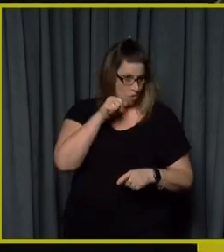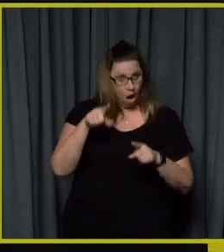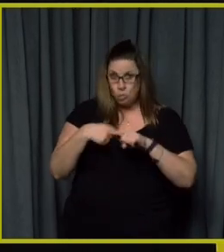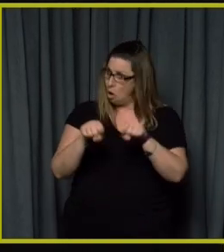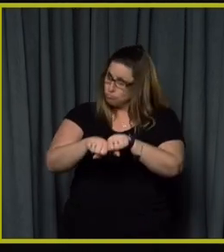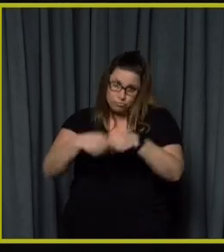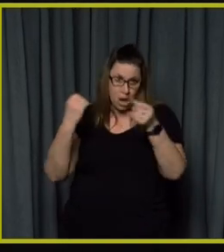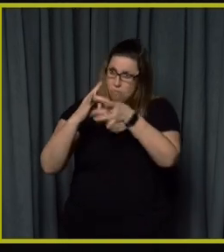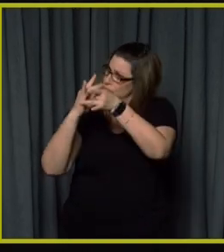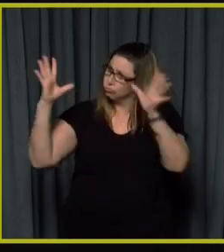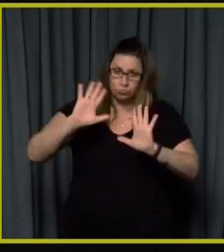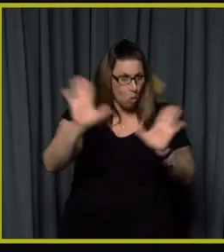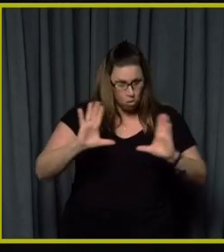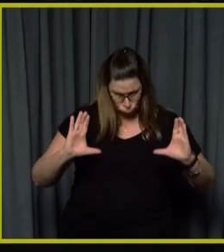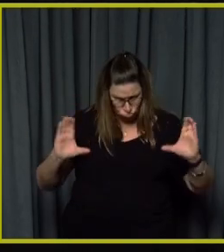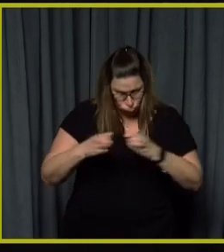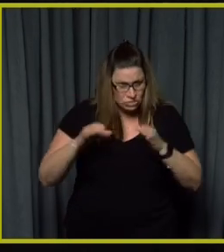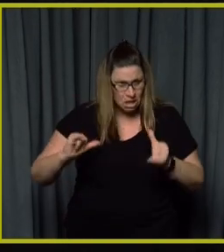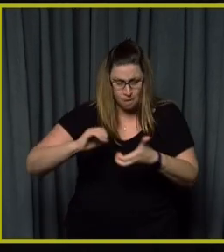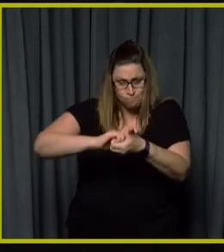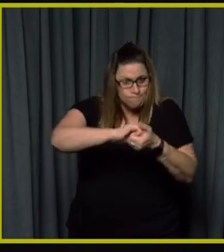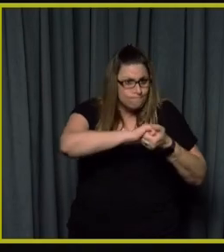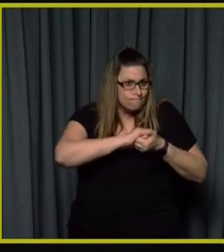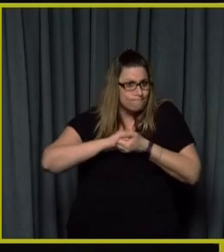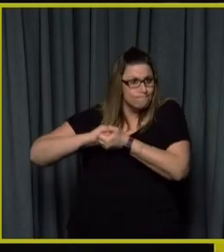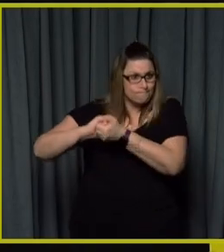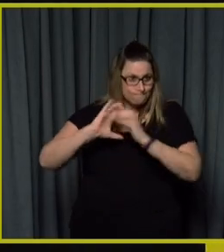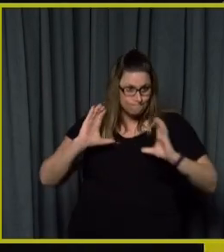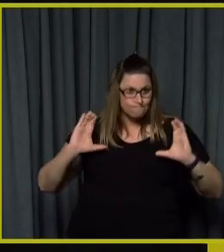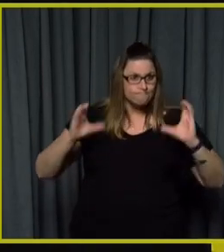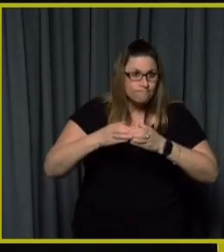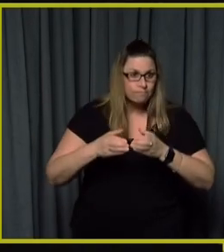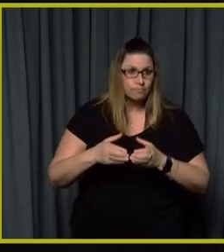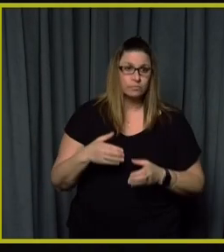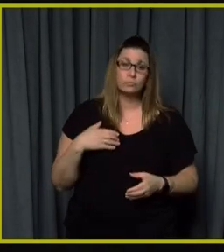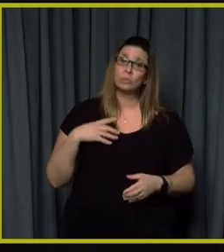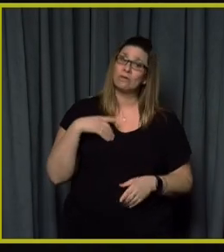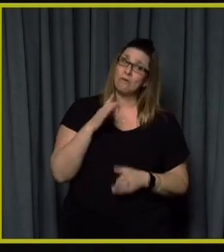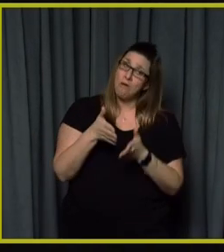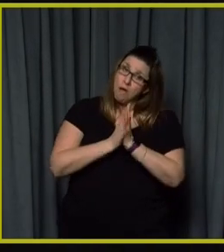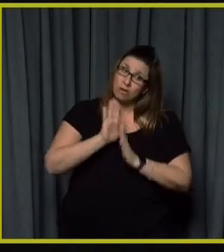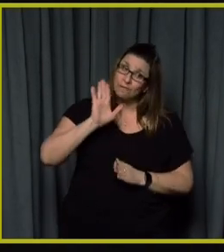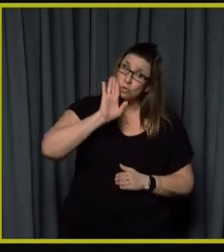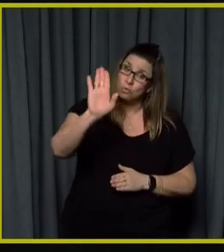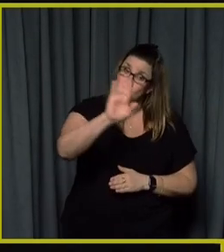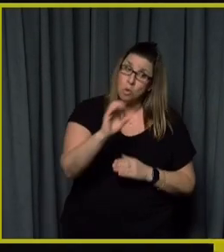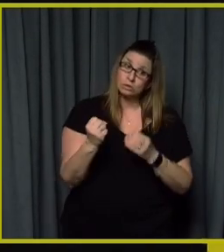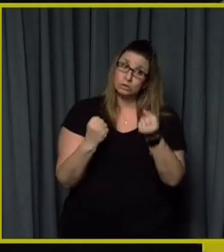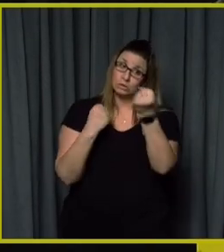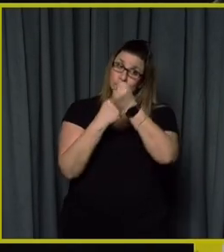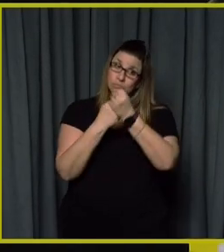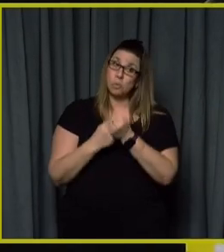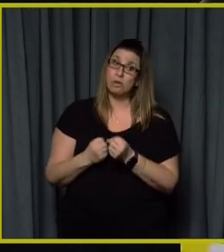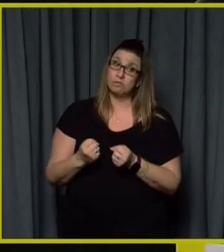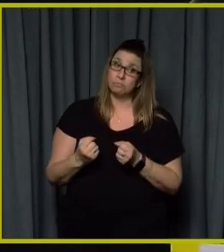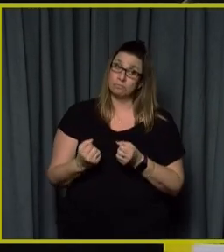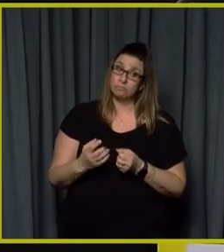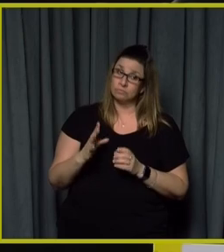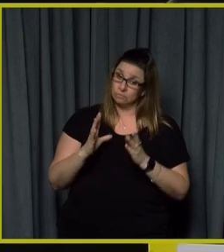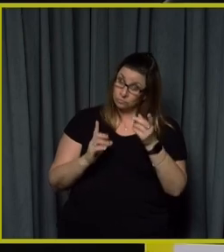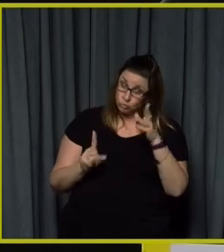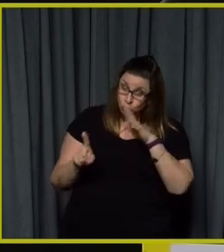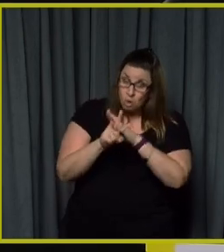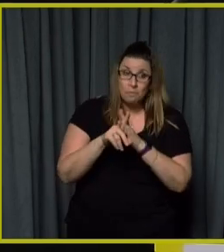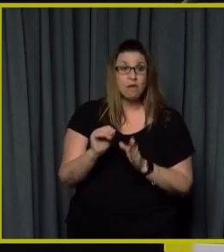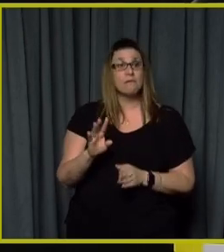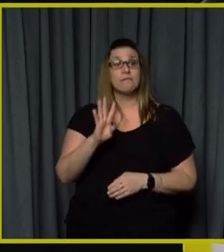your support. We need you to show up with your bodies and your voice. We need you to